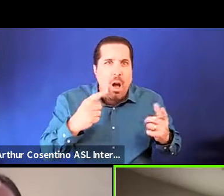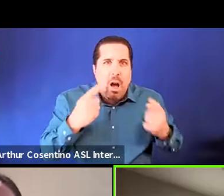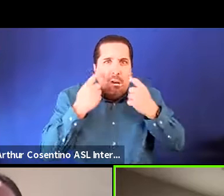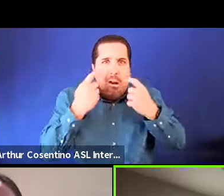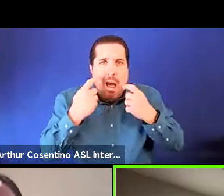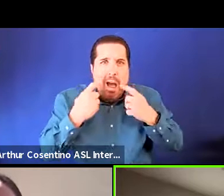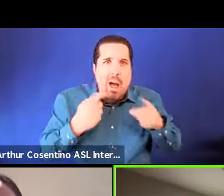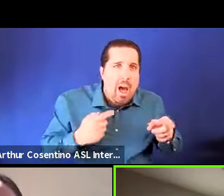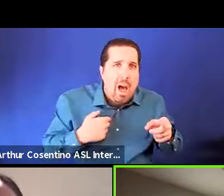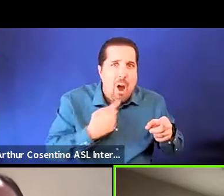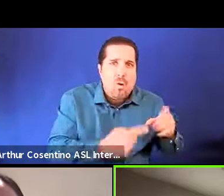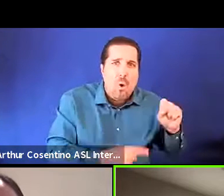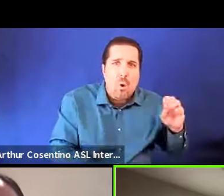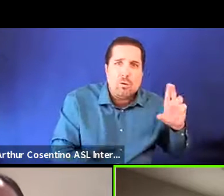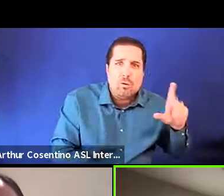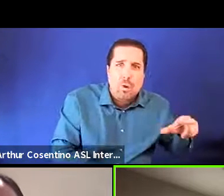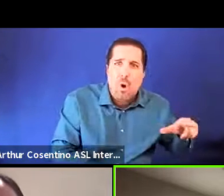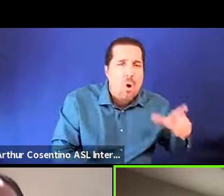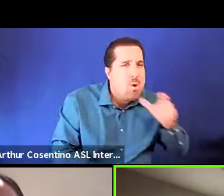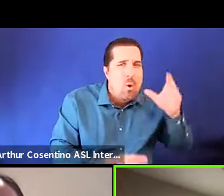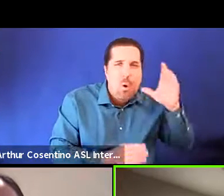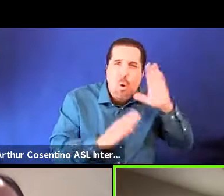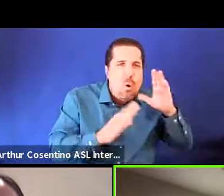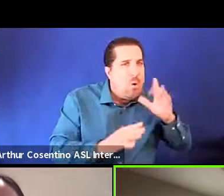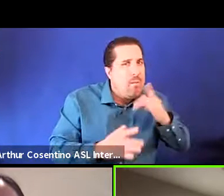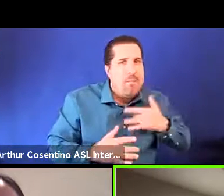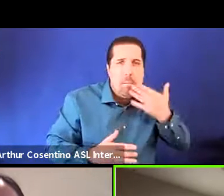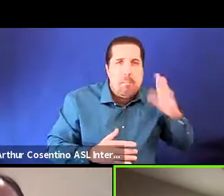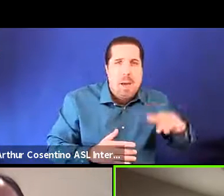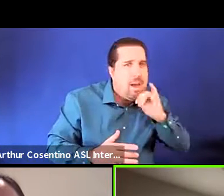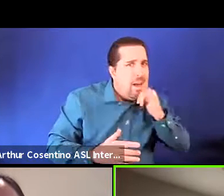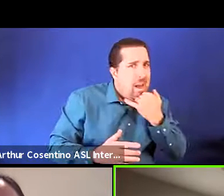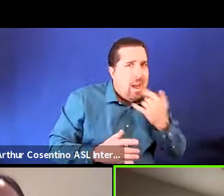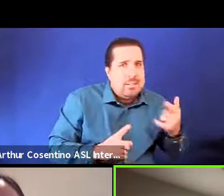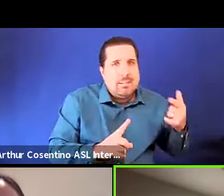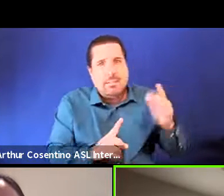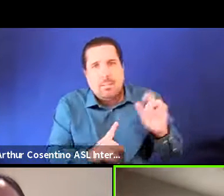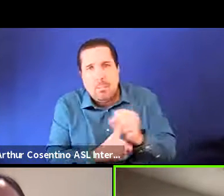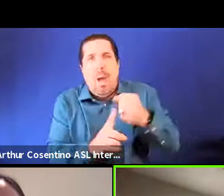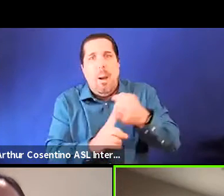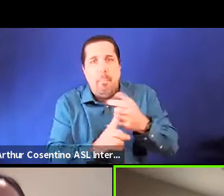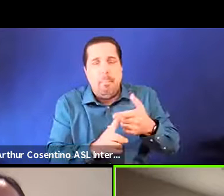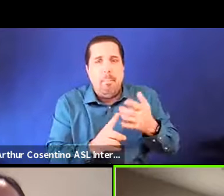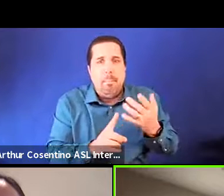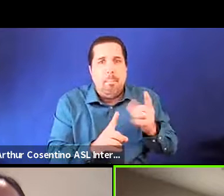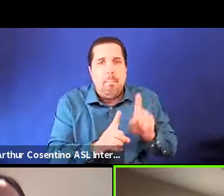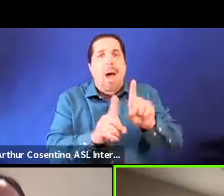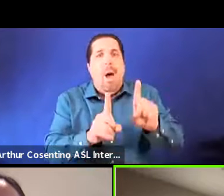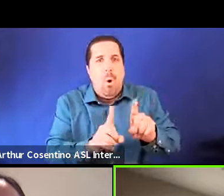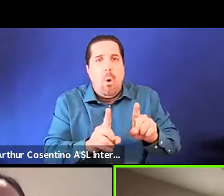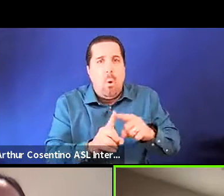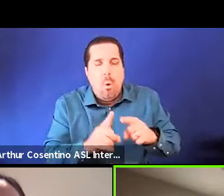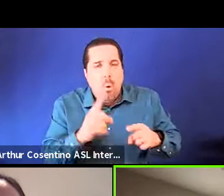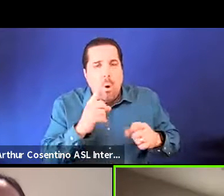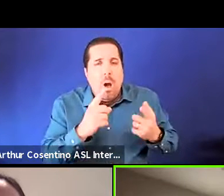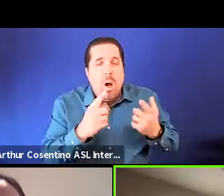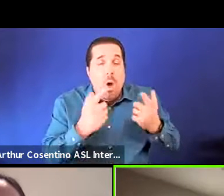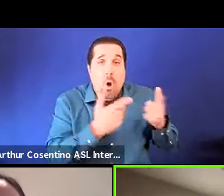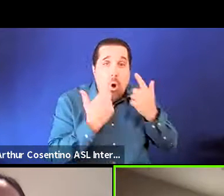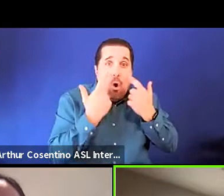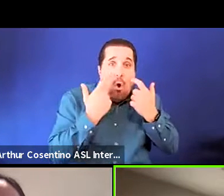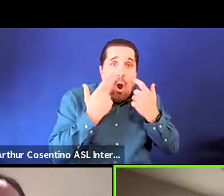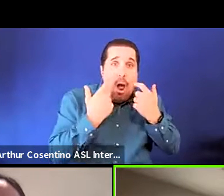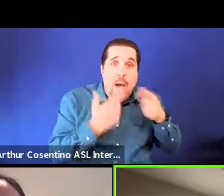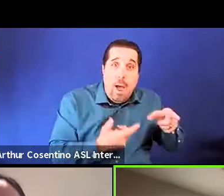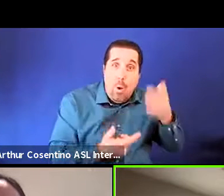told Soul, like, please don't feel bad because it was an accident, and you know why you're crying? Because it means